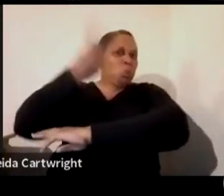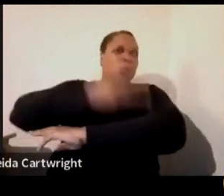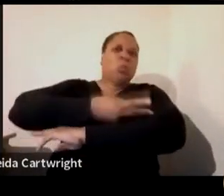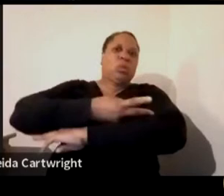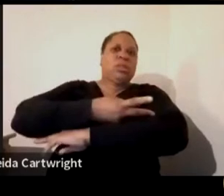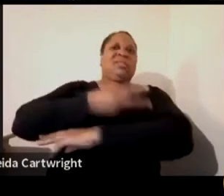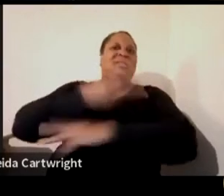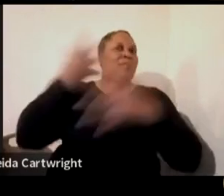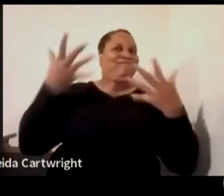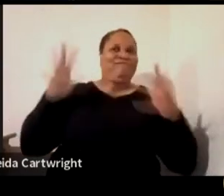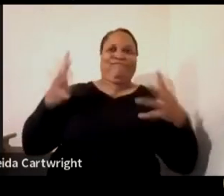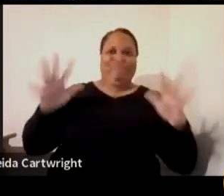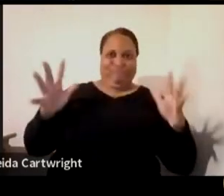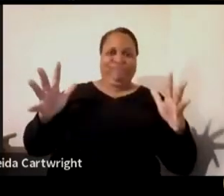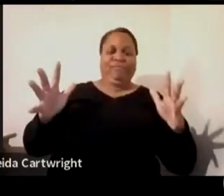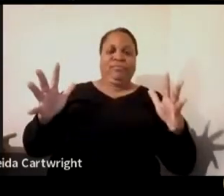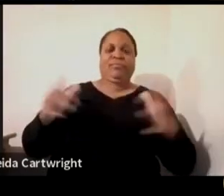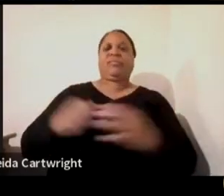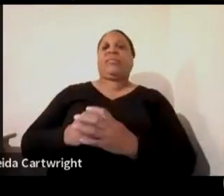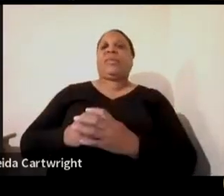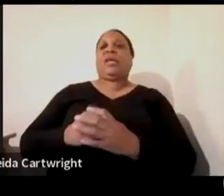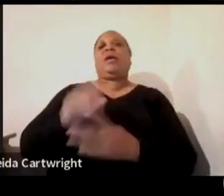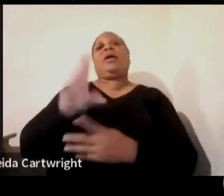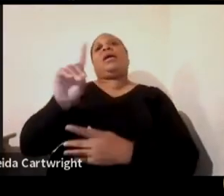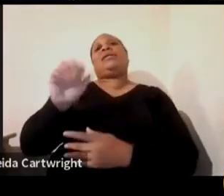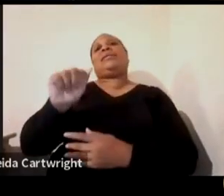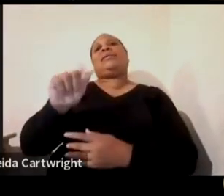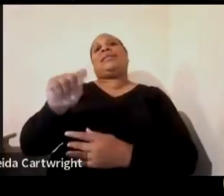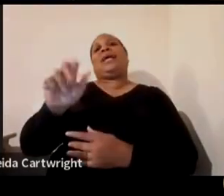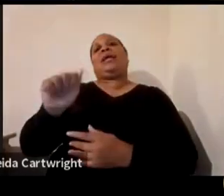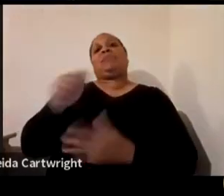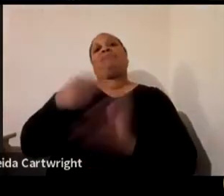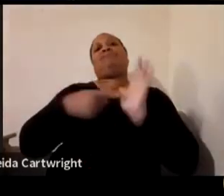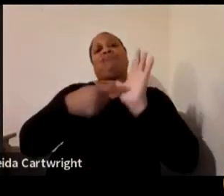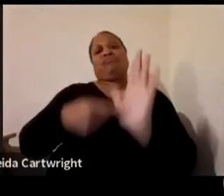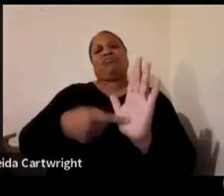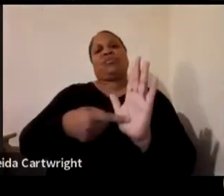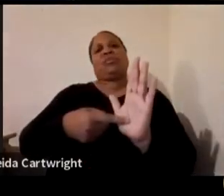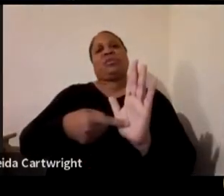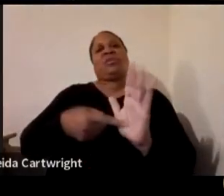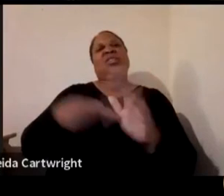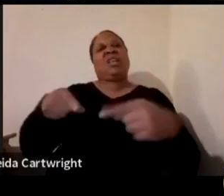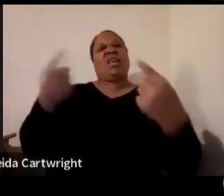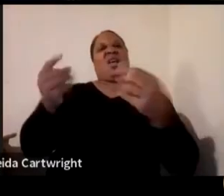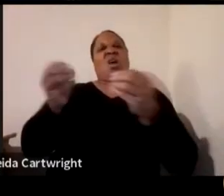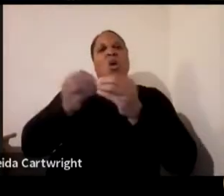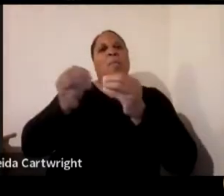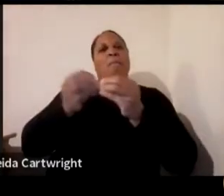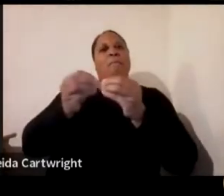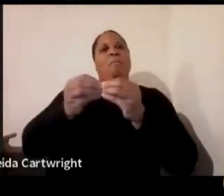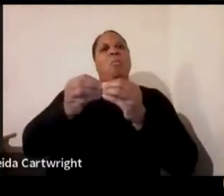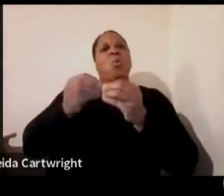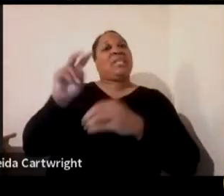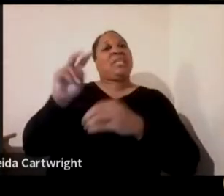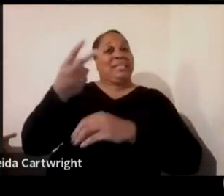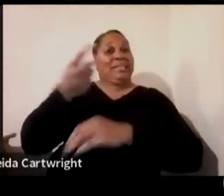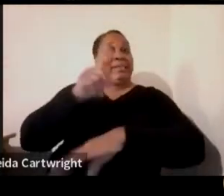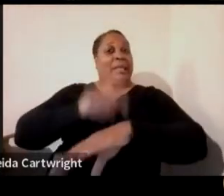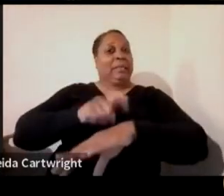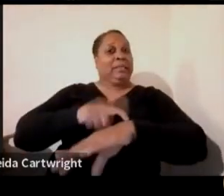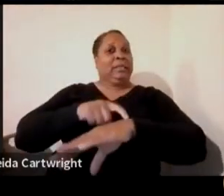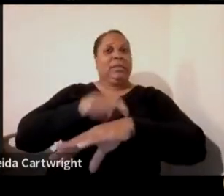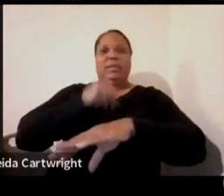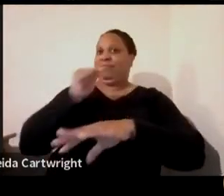away. The data does suggest that sometimes those effects are felt more on the second dose than the first